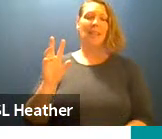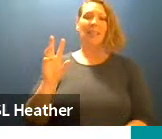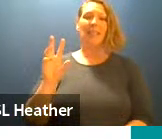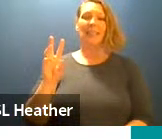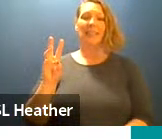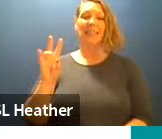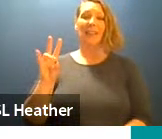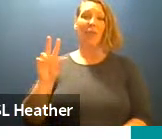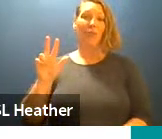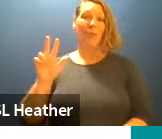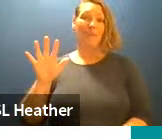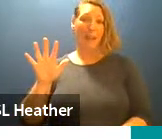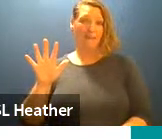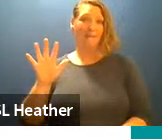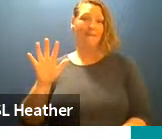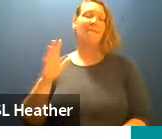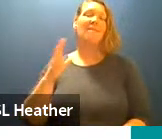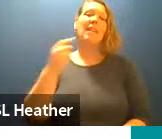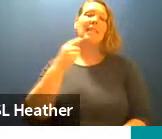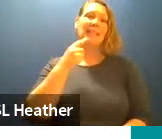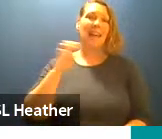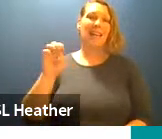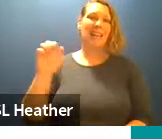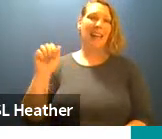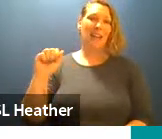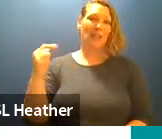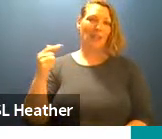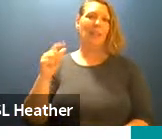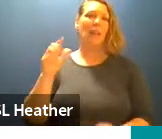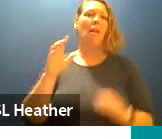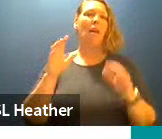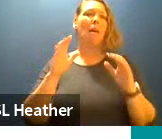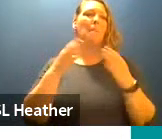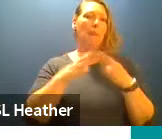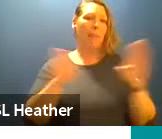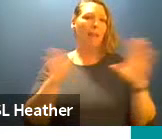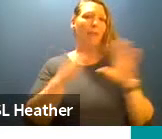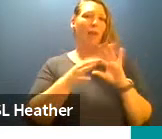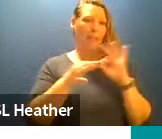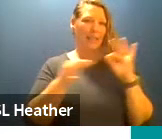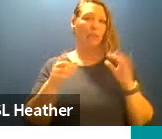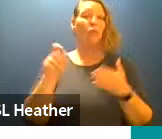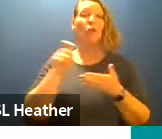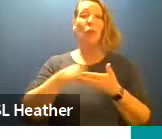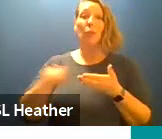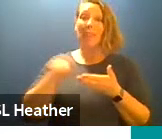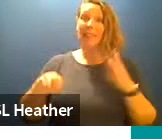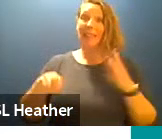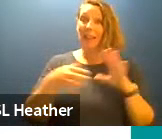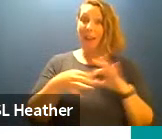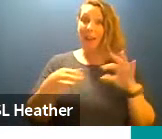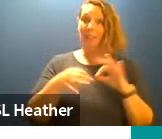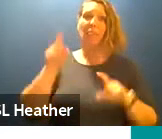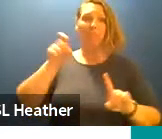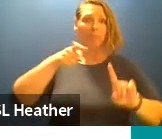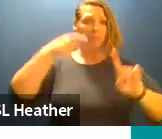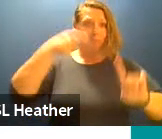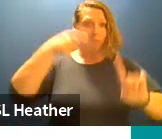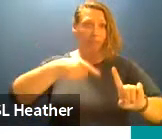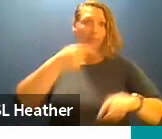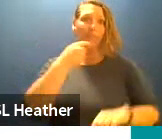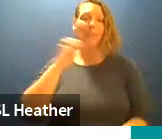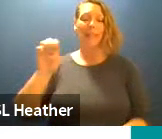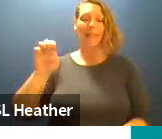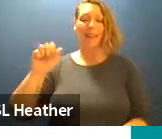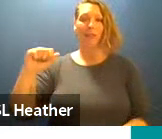1-888-503-6735 and state EAG Public Comment in your message. Written comments need to explicitly say